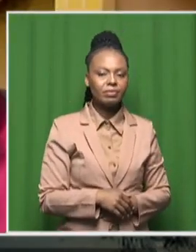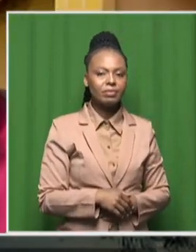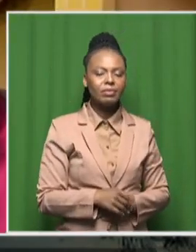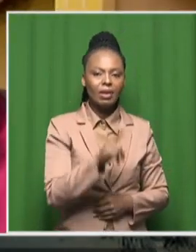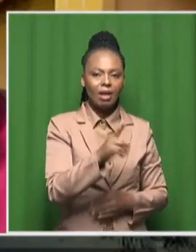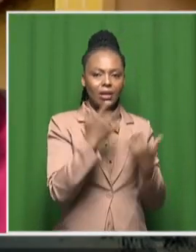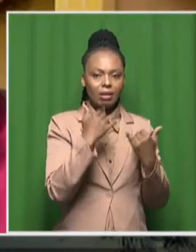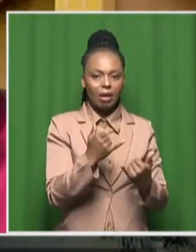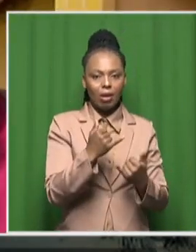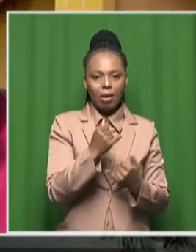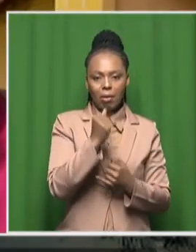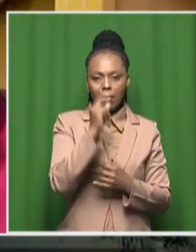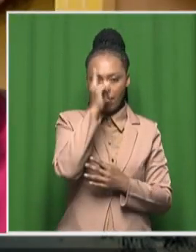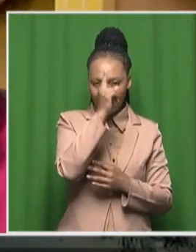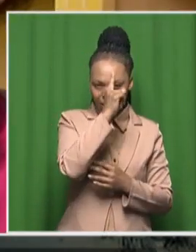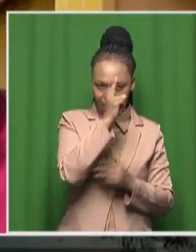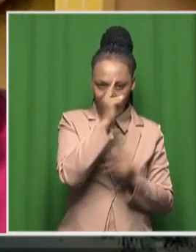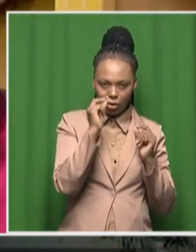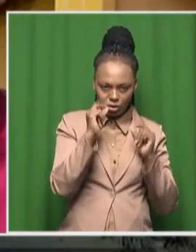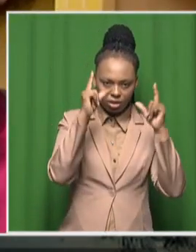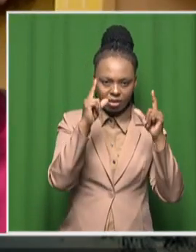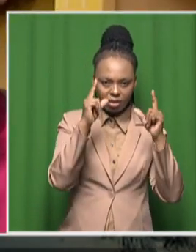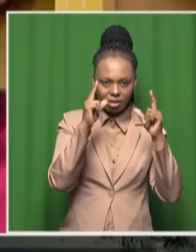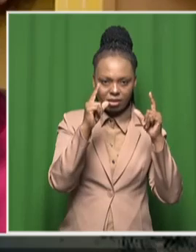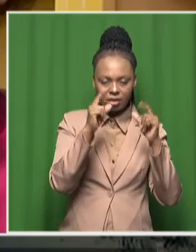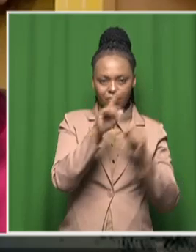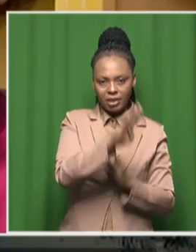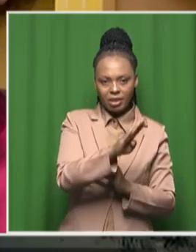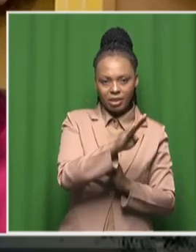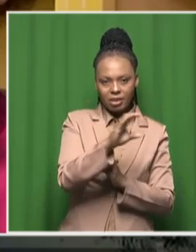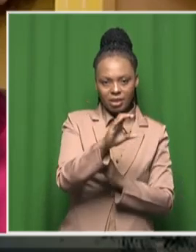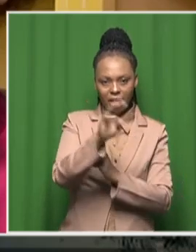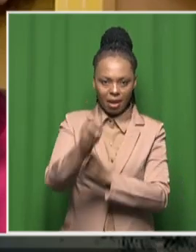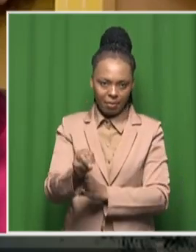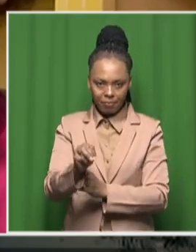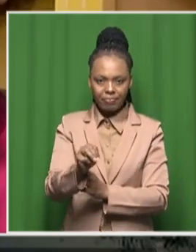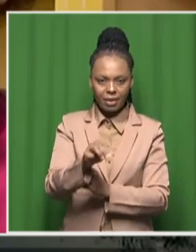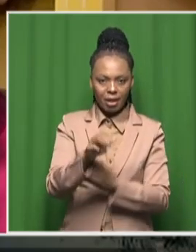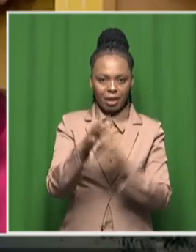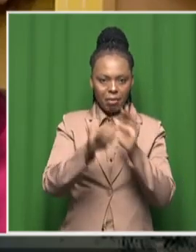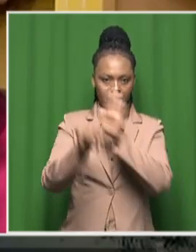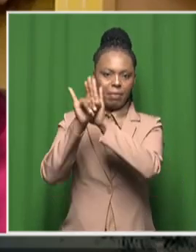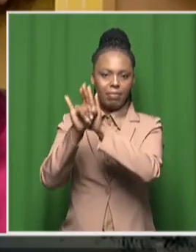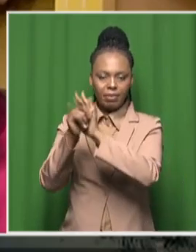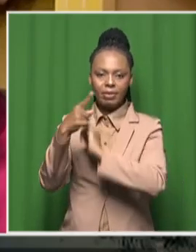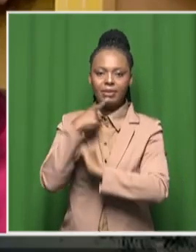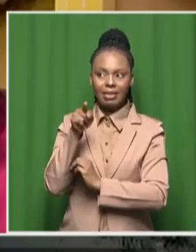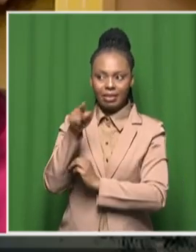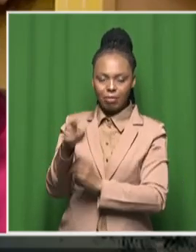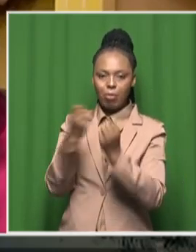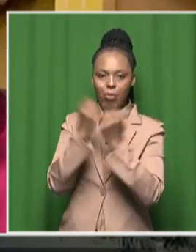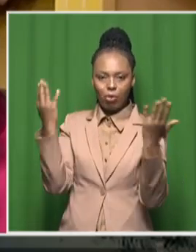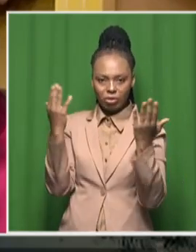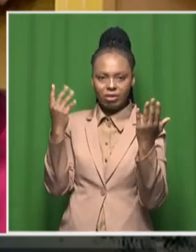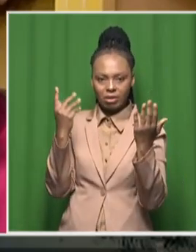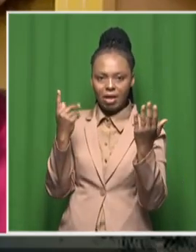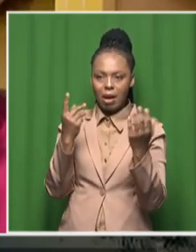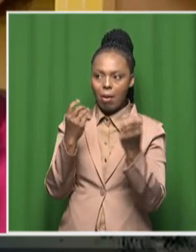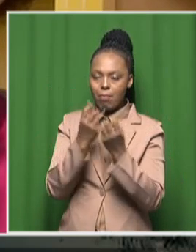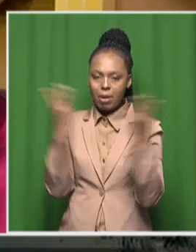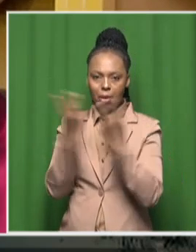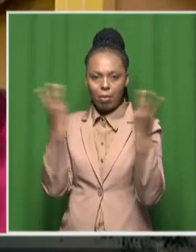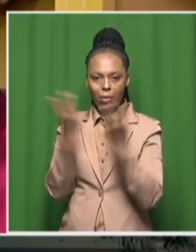Black Consciousness movement that sort of identified psychosocial liberation as a prerequisite of a true emancipation of a people.